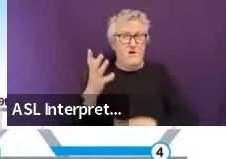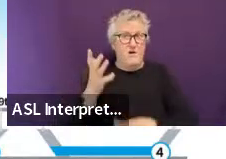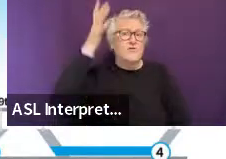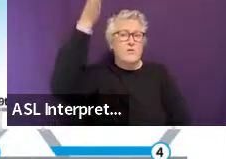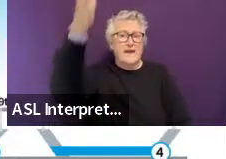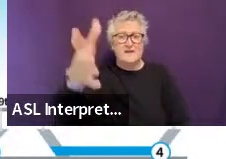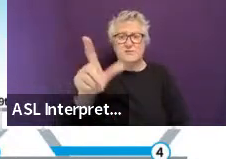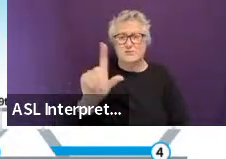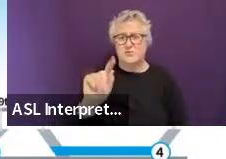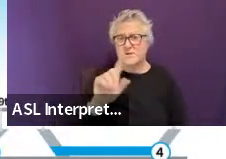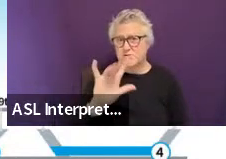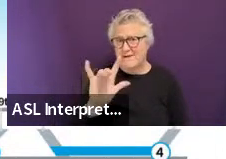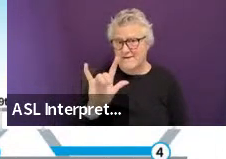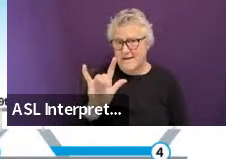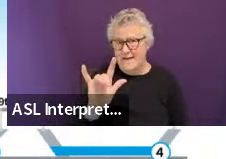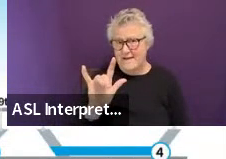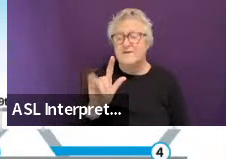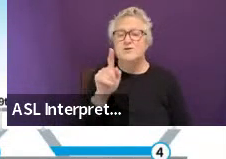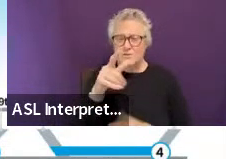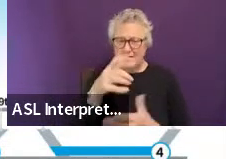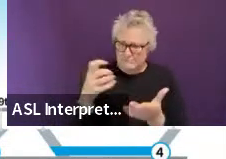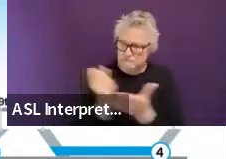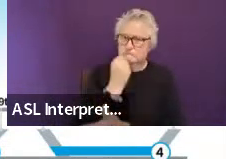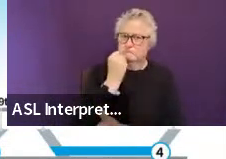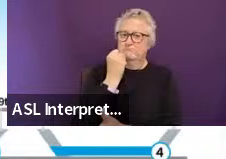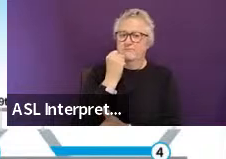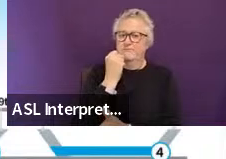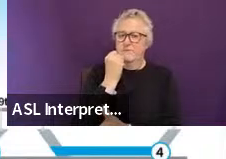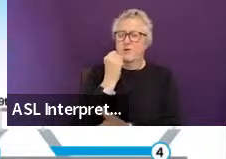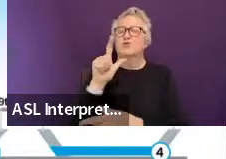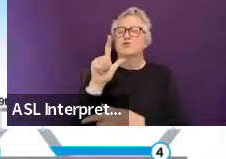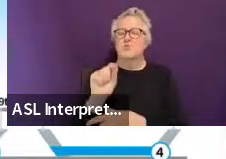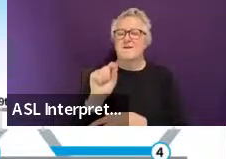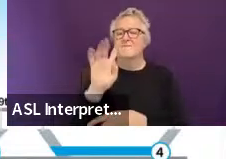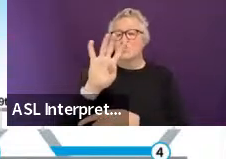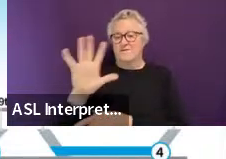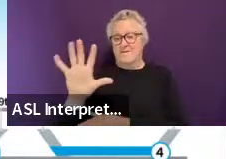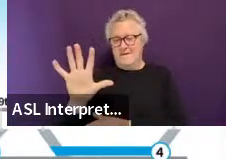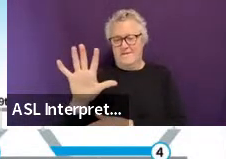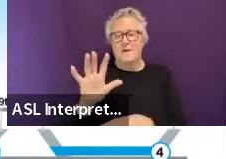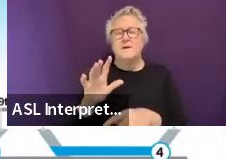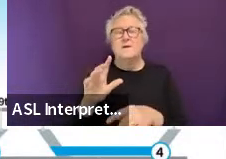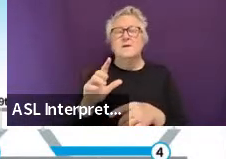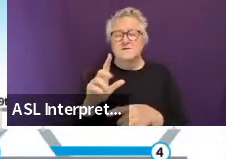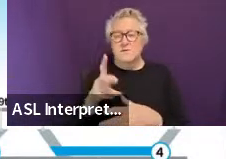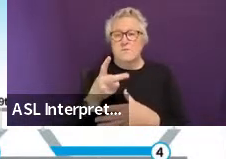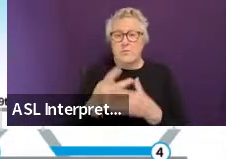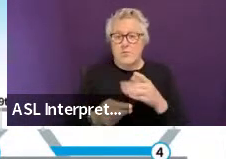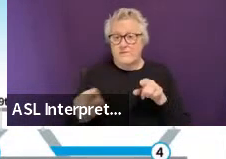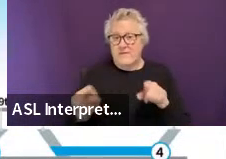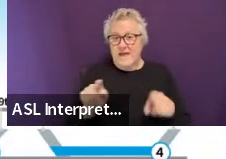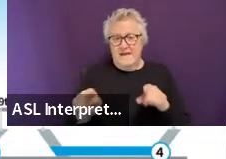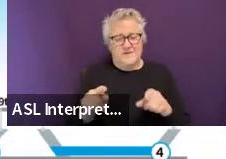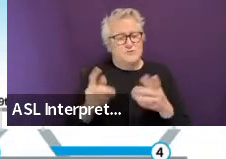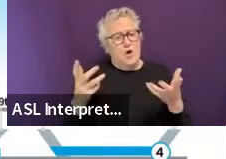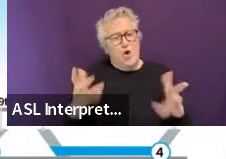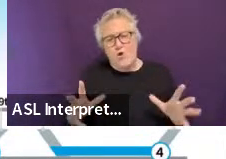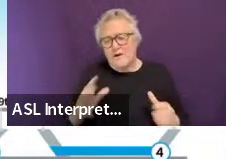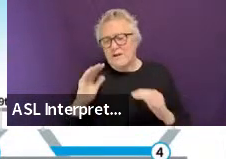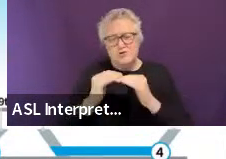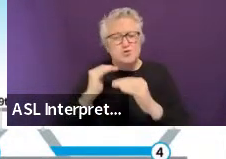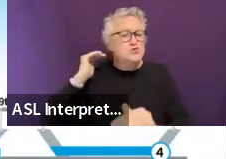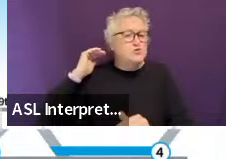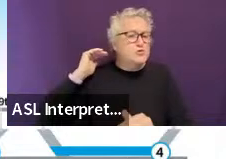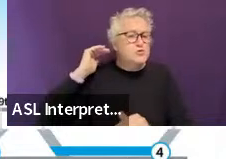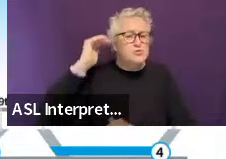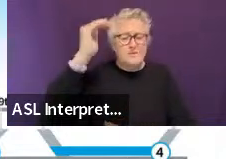take advantage of that as well. And then both of these cases, you're trying to shift more, but there's already too much demand over